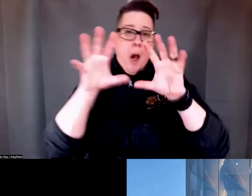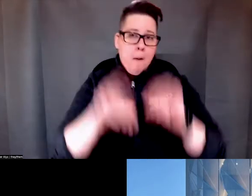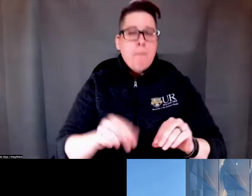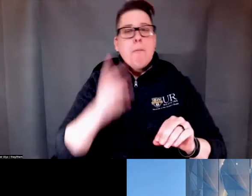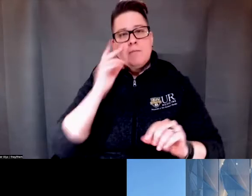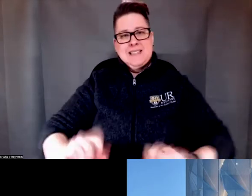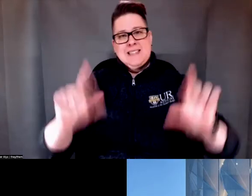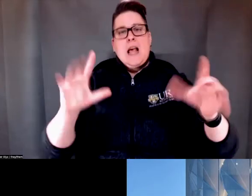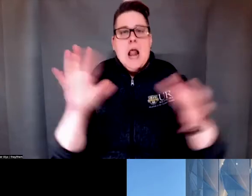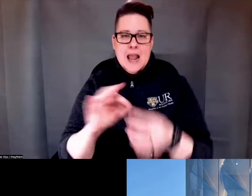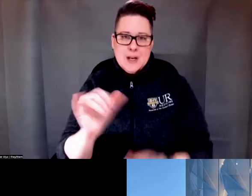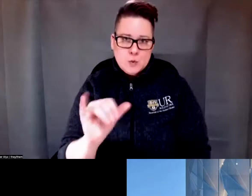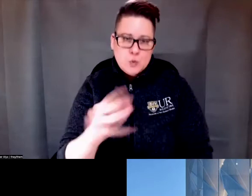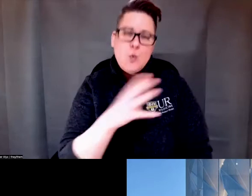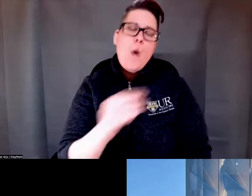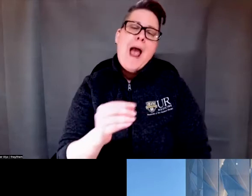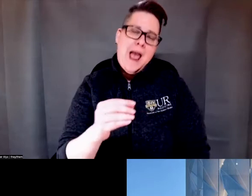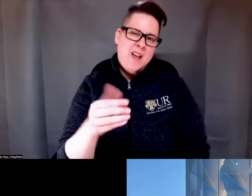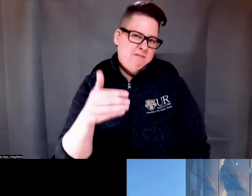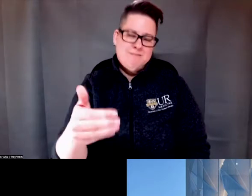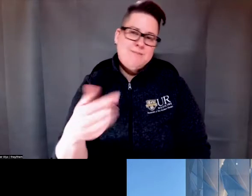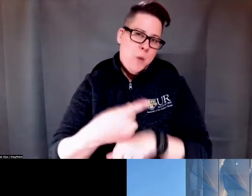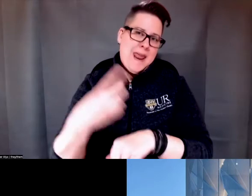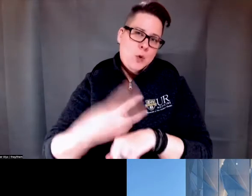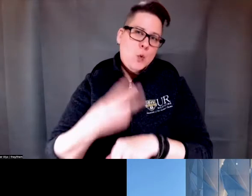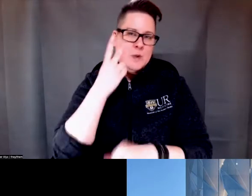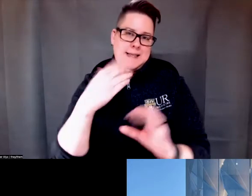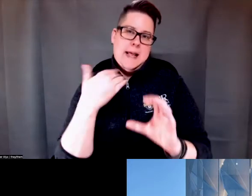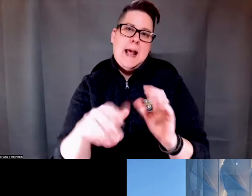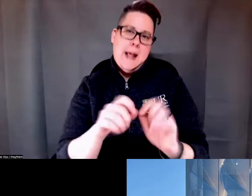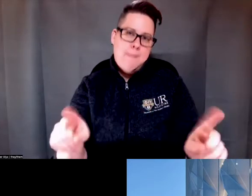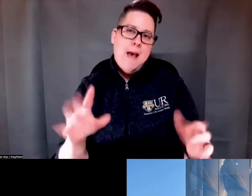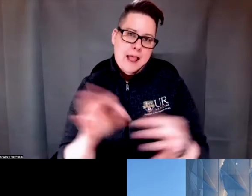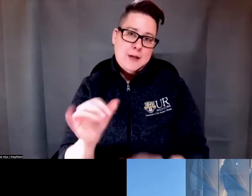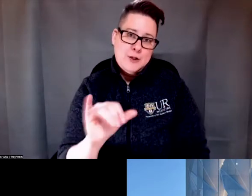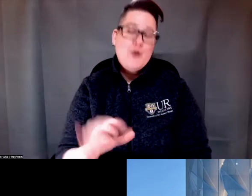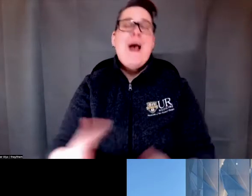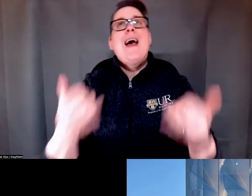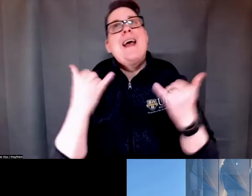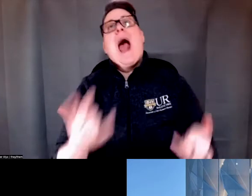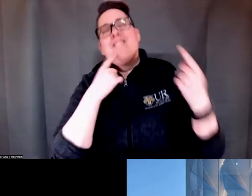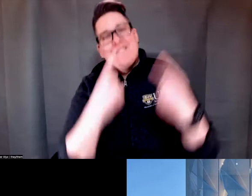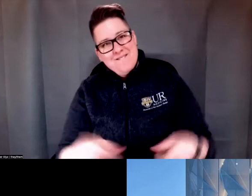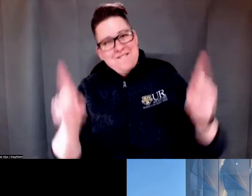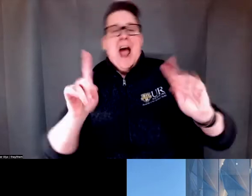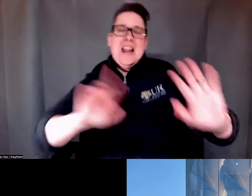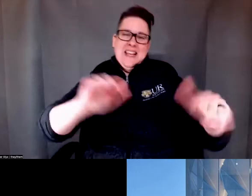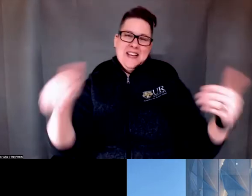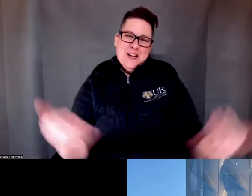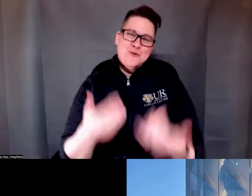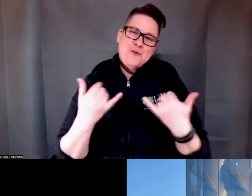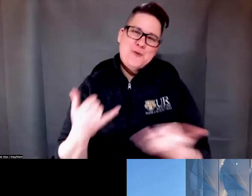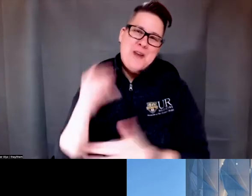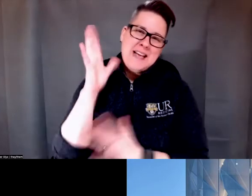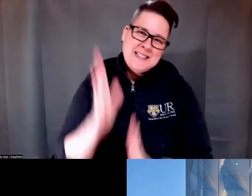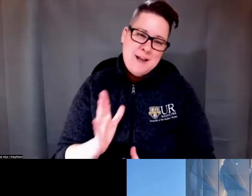as well. And the email will be also sent out as well with a link. Now, finally, let me introduce today's speaker,